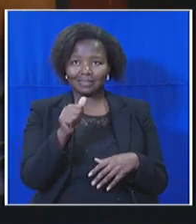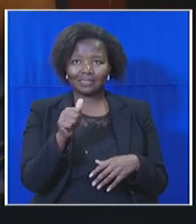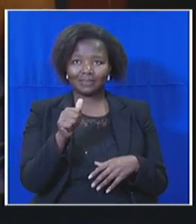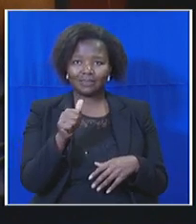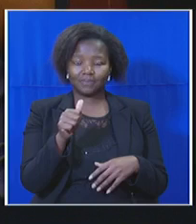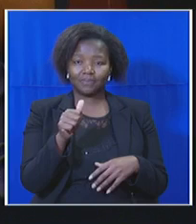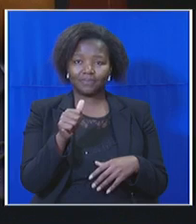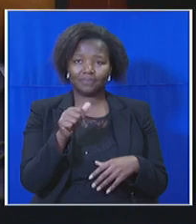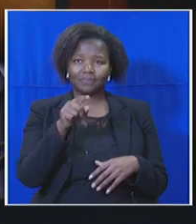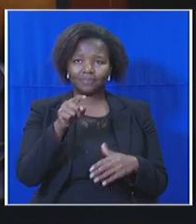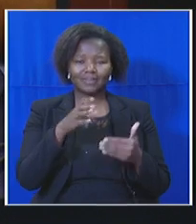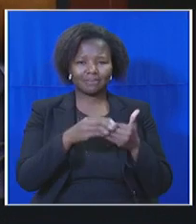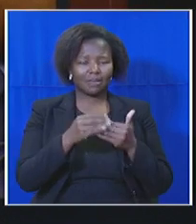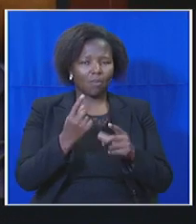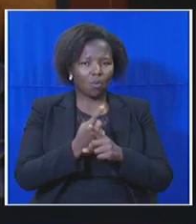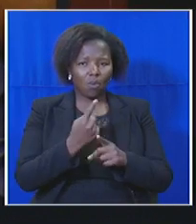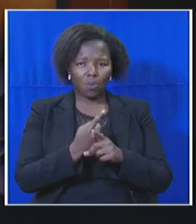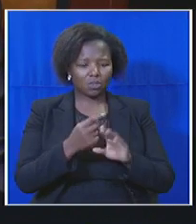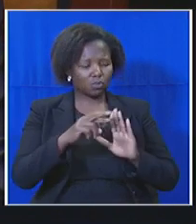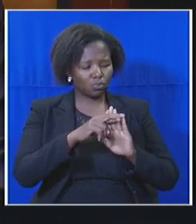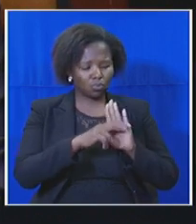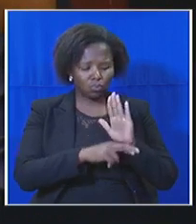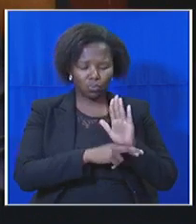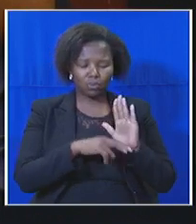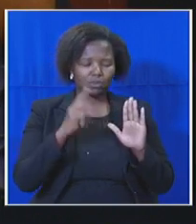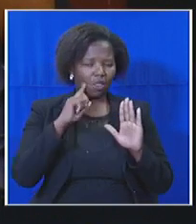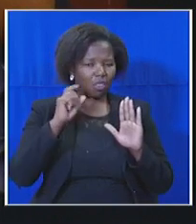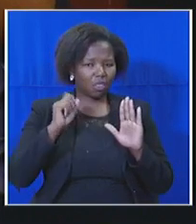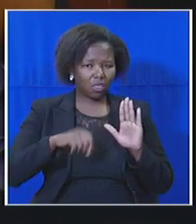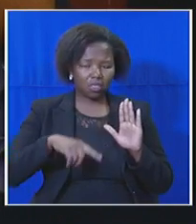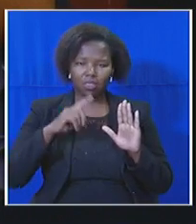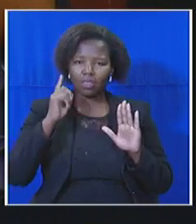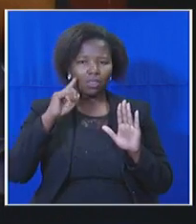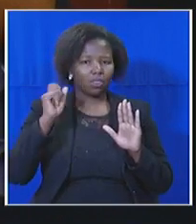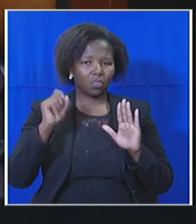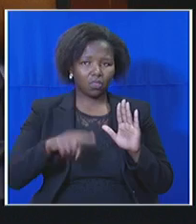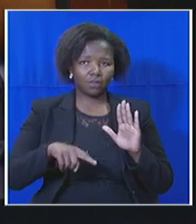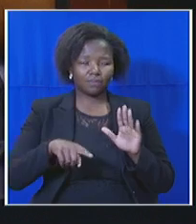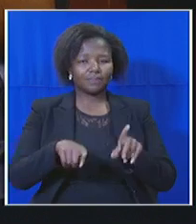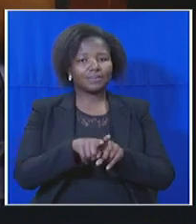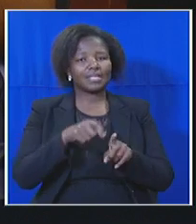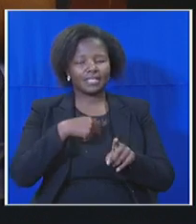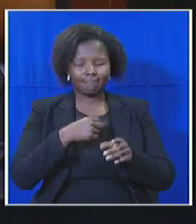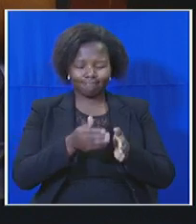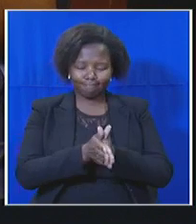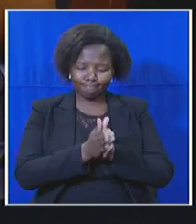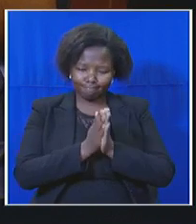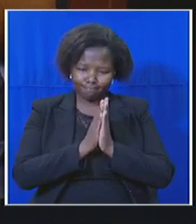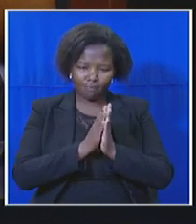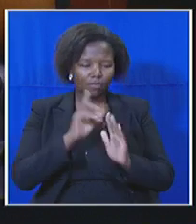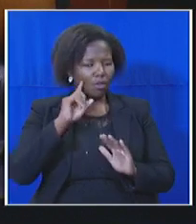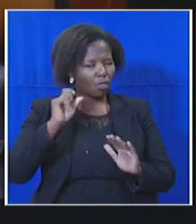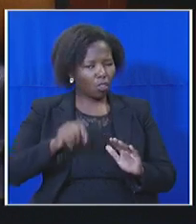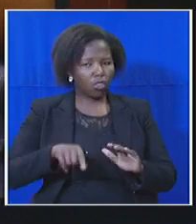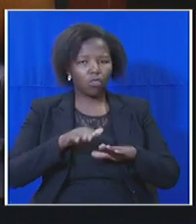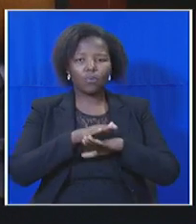who deliberately break the rules. And even if and when we plead with them not to do so, continue to do